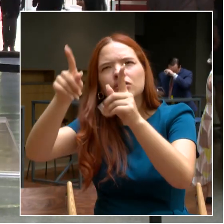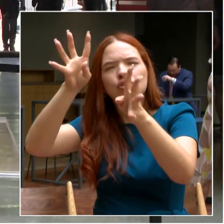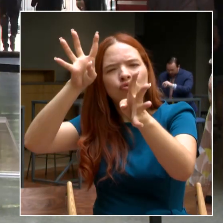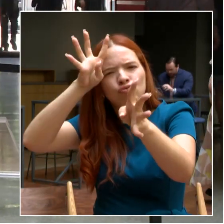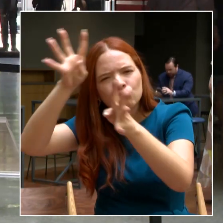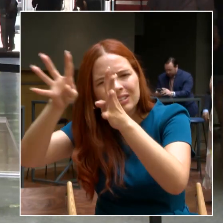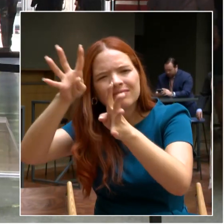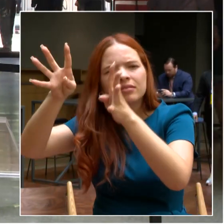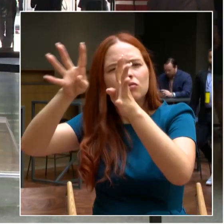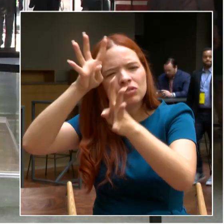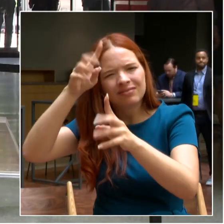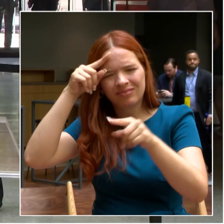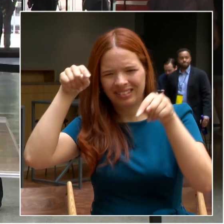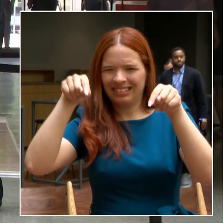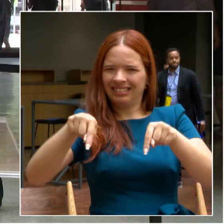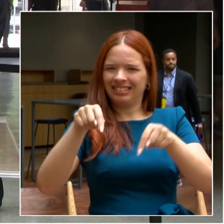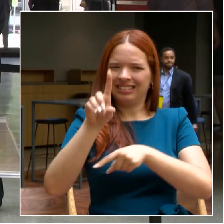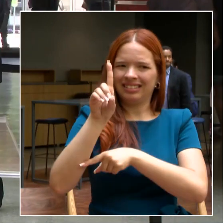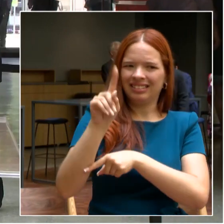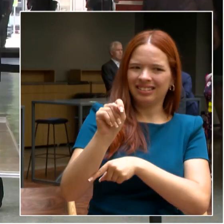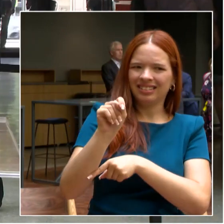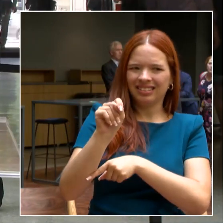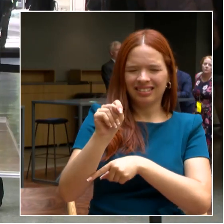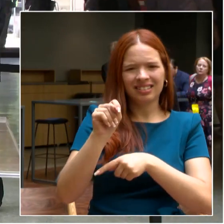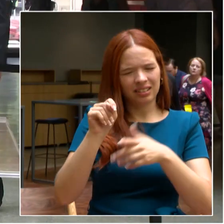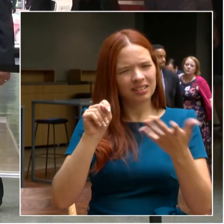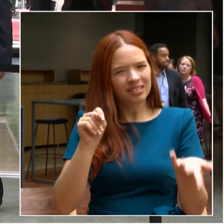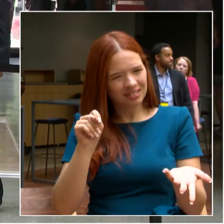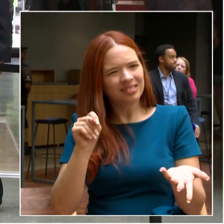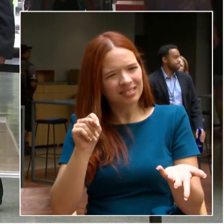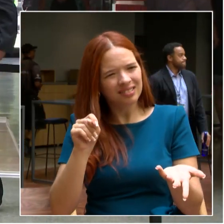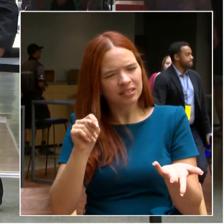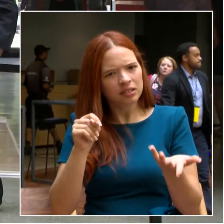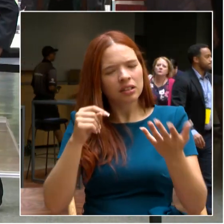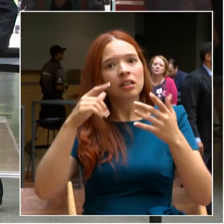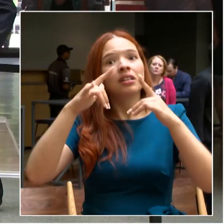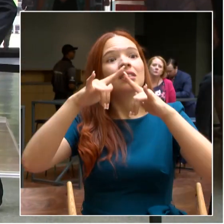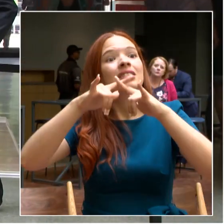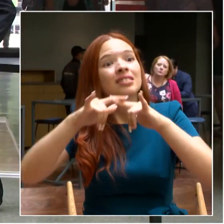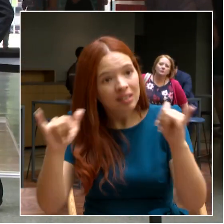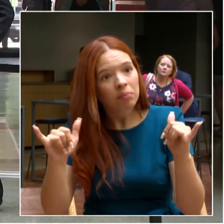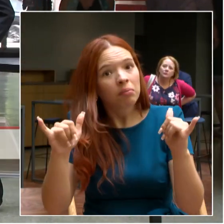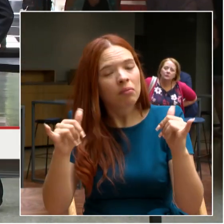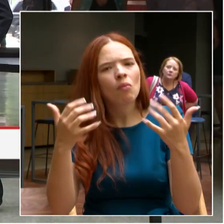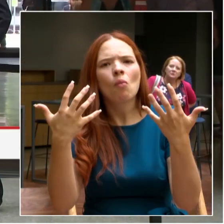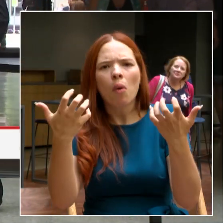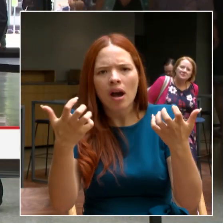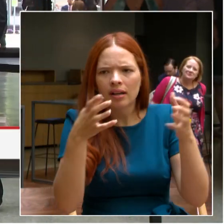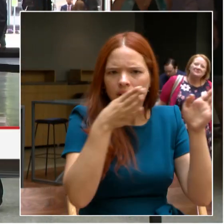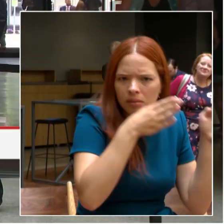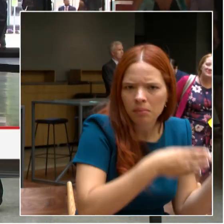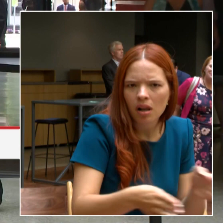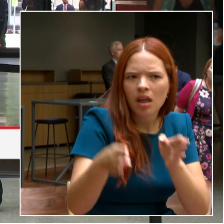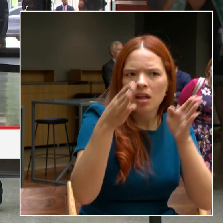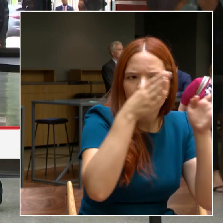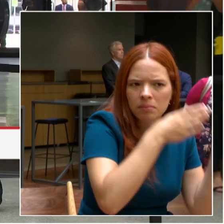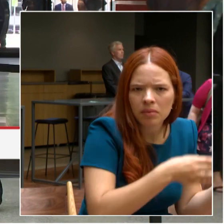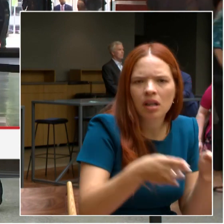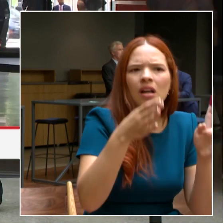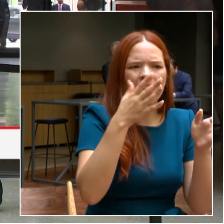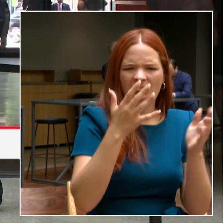impact projects, and then to lay out a plan to make them happen. And, you know, today's the fun